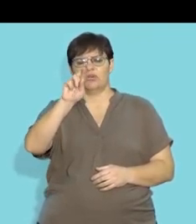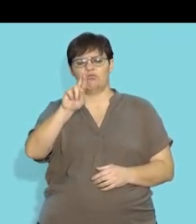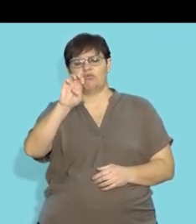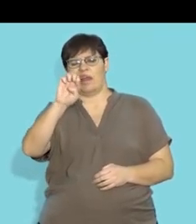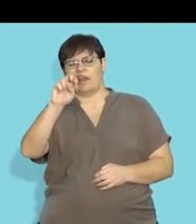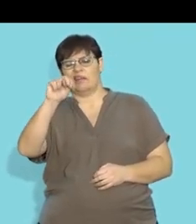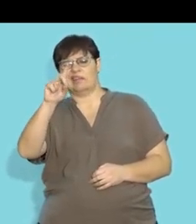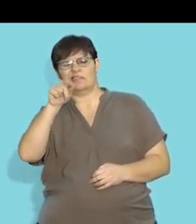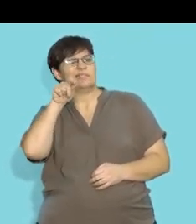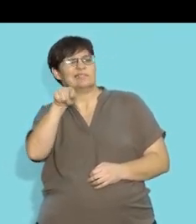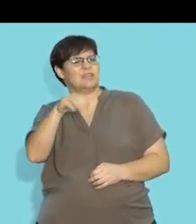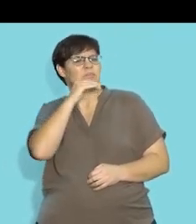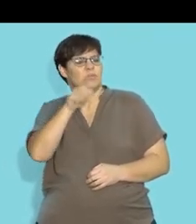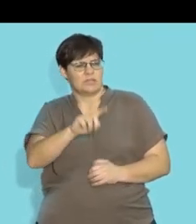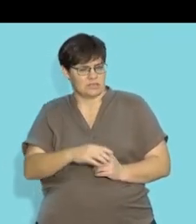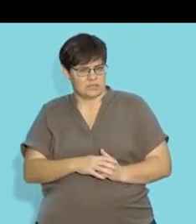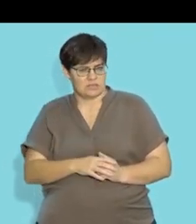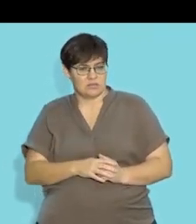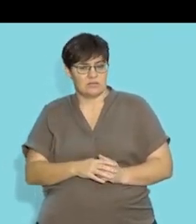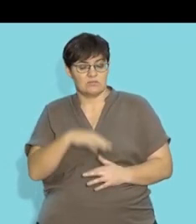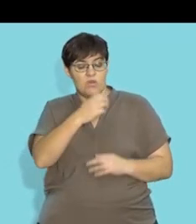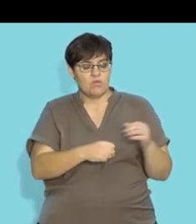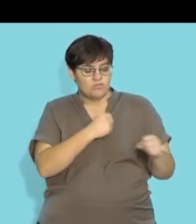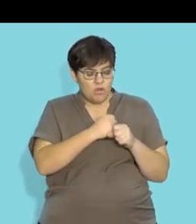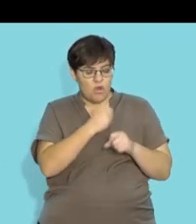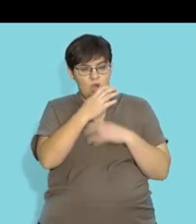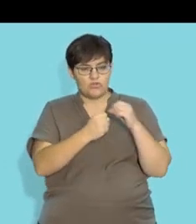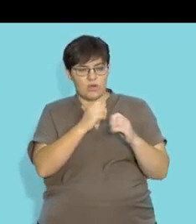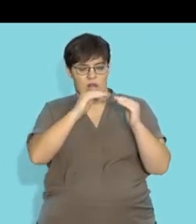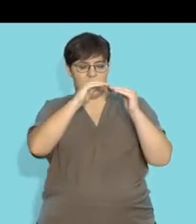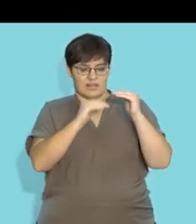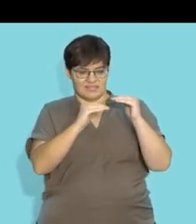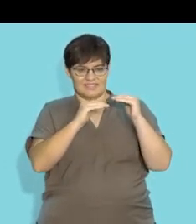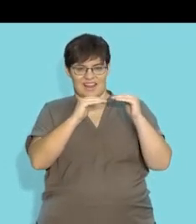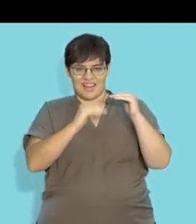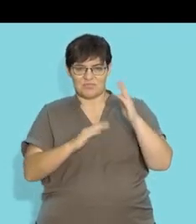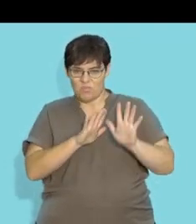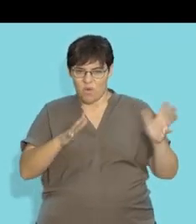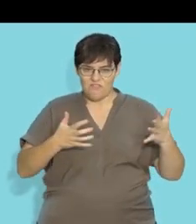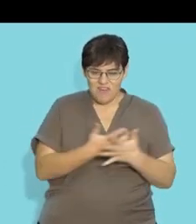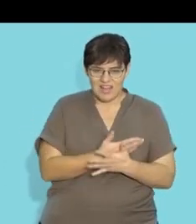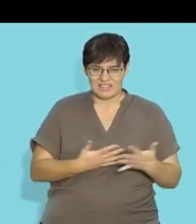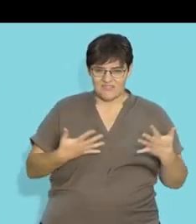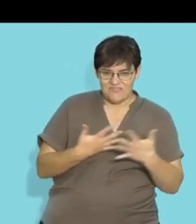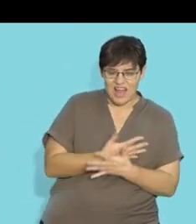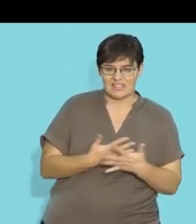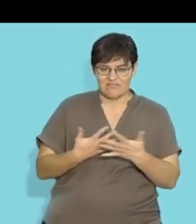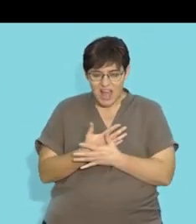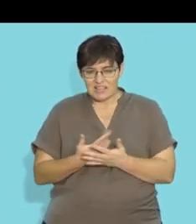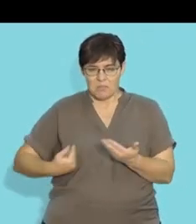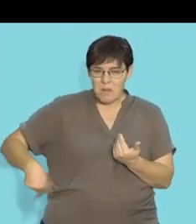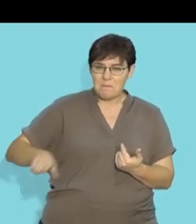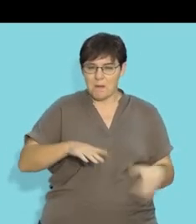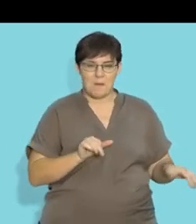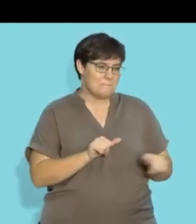mean here? We can see that every year, on average, we can see that men's swimming